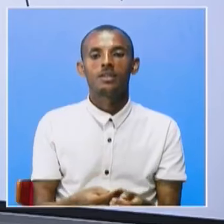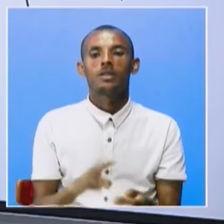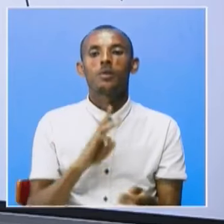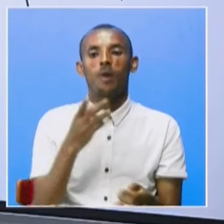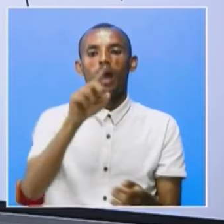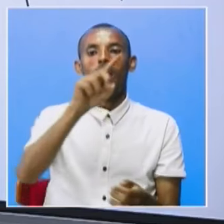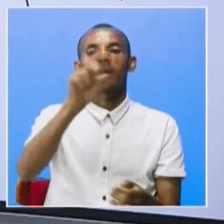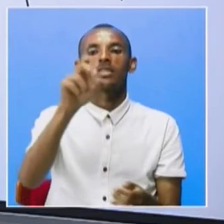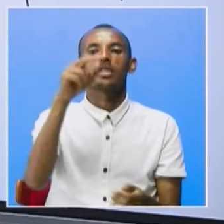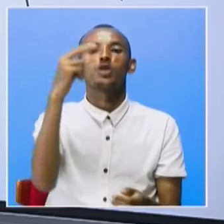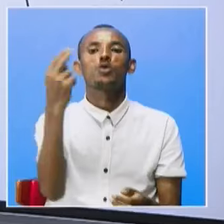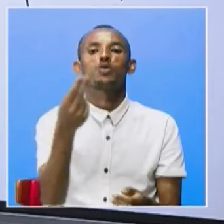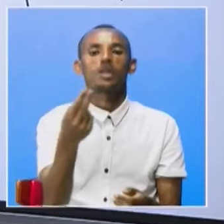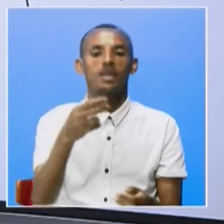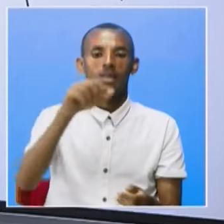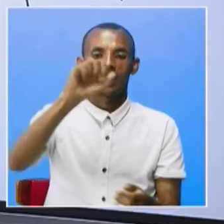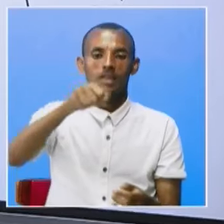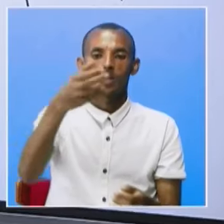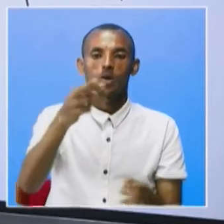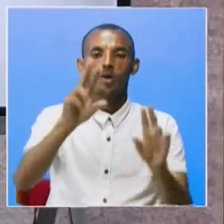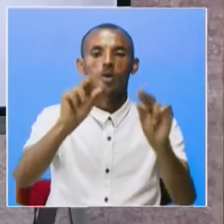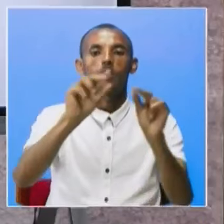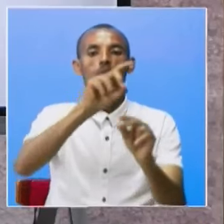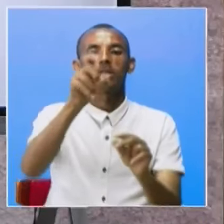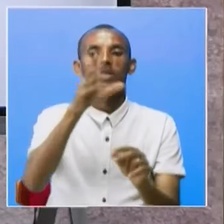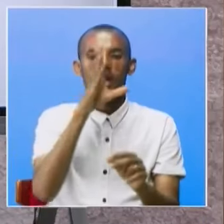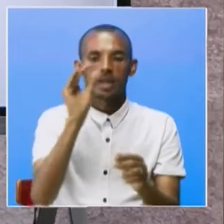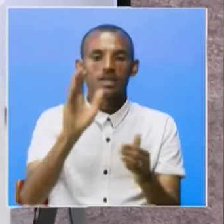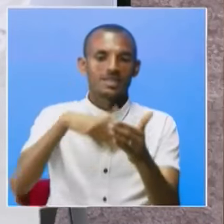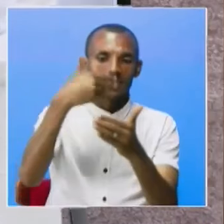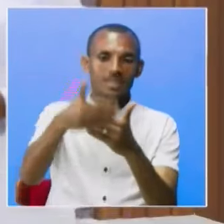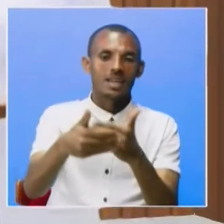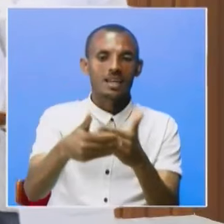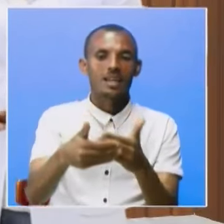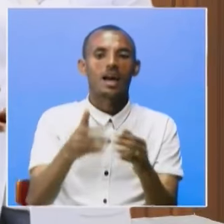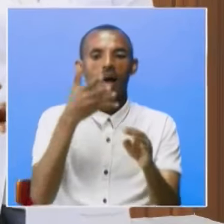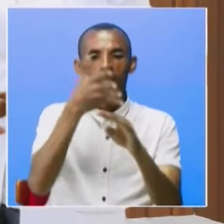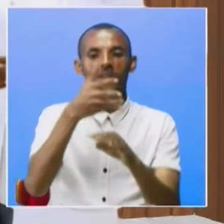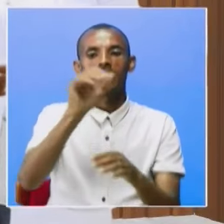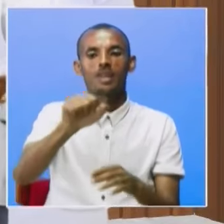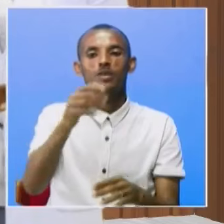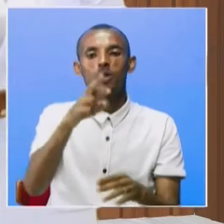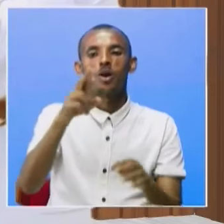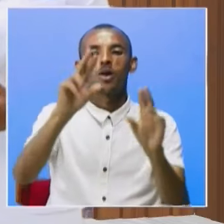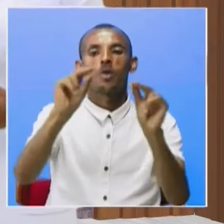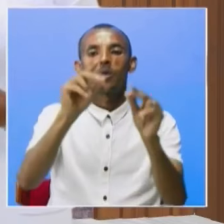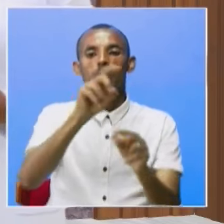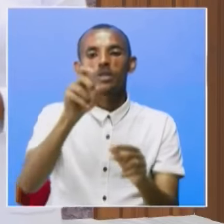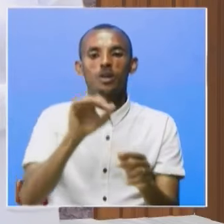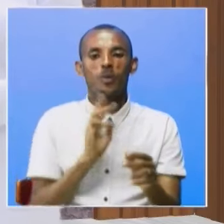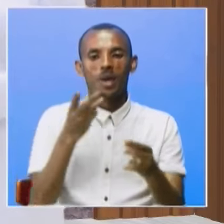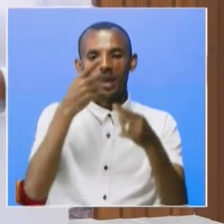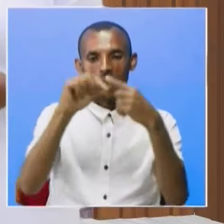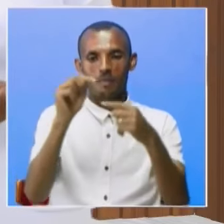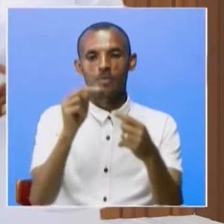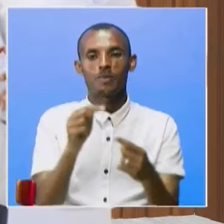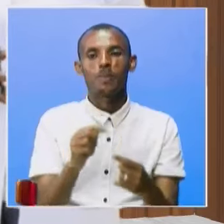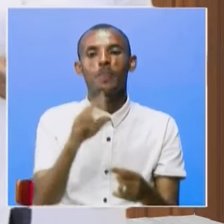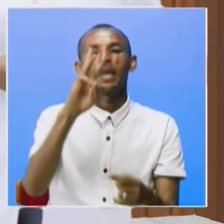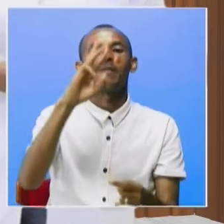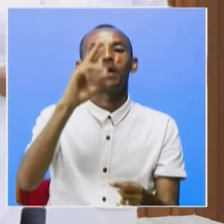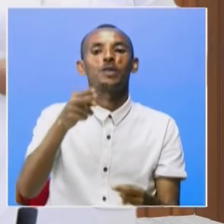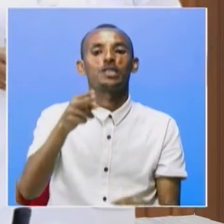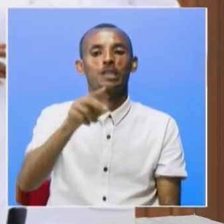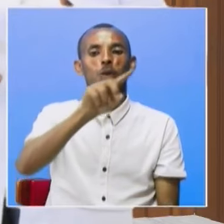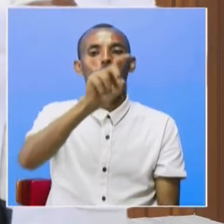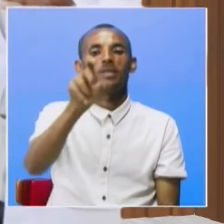asked using the yes or no question. And then after the yes or no, we come into the WH,